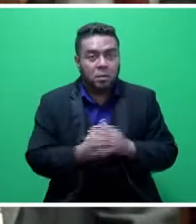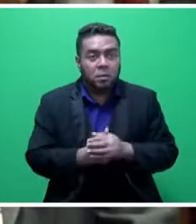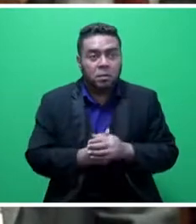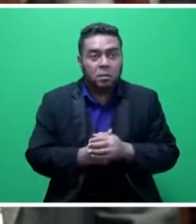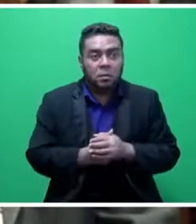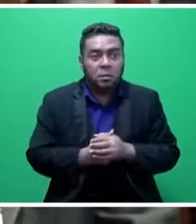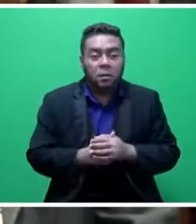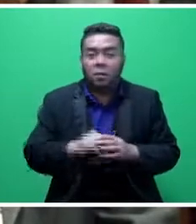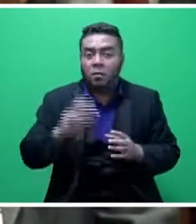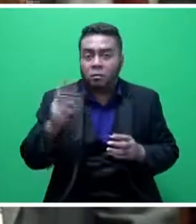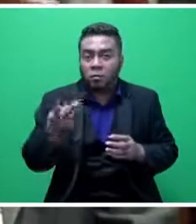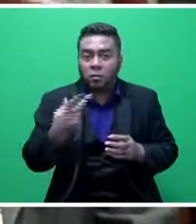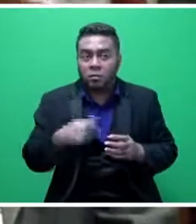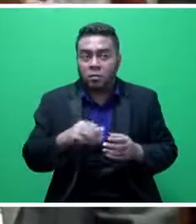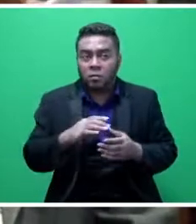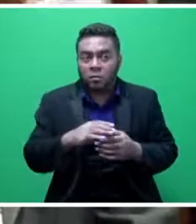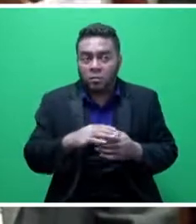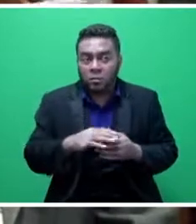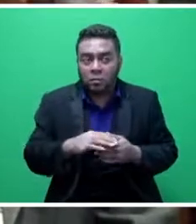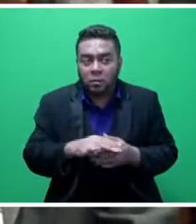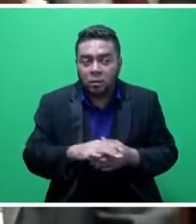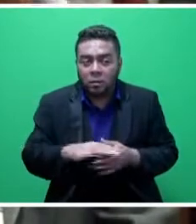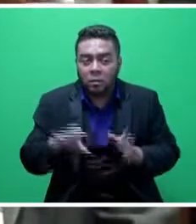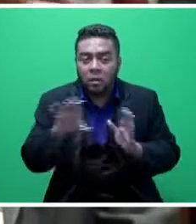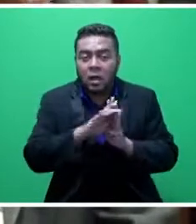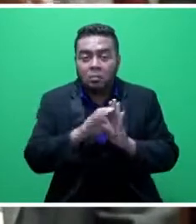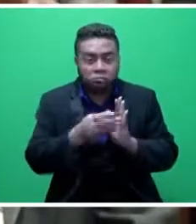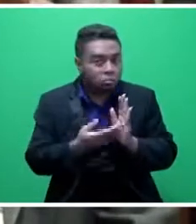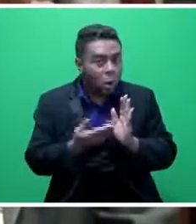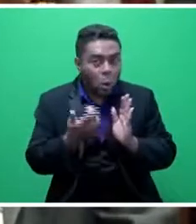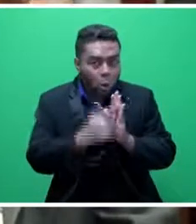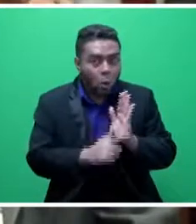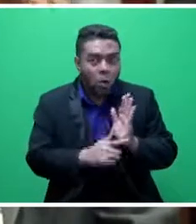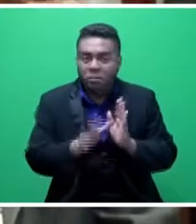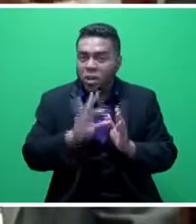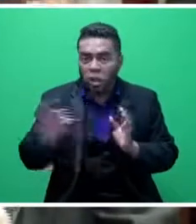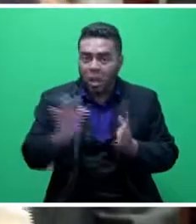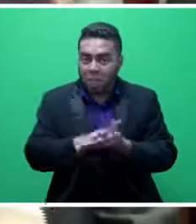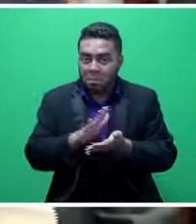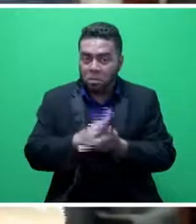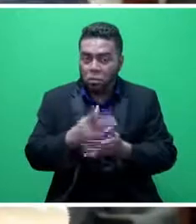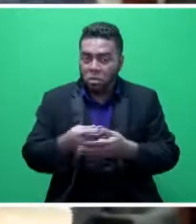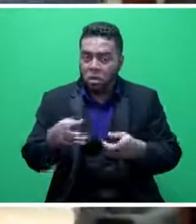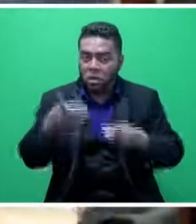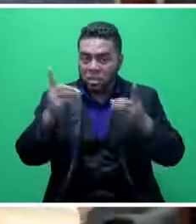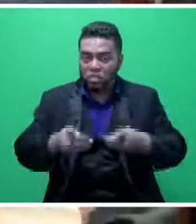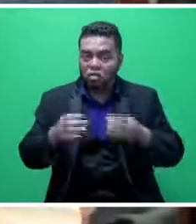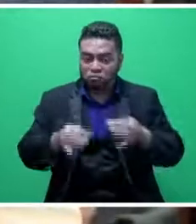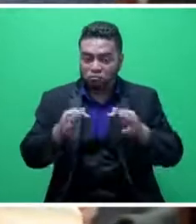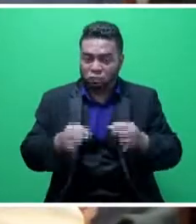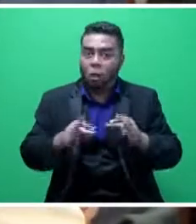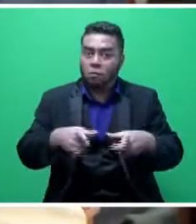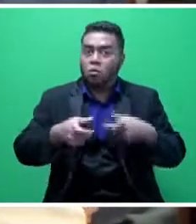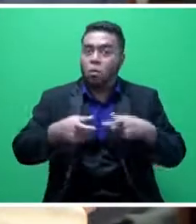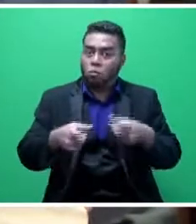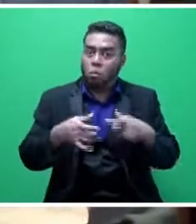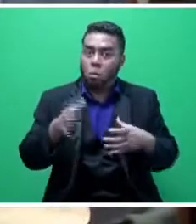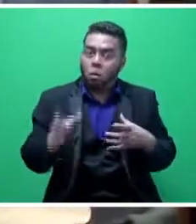Act. Firstly, currently under the Customs law, if a person is dissatisfied with the decision of the controller, the person may appeal the